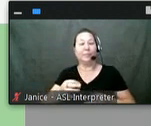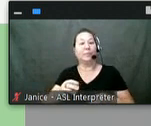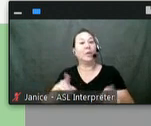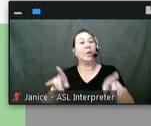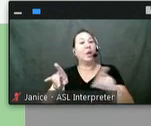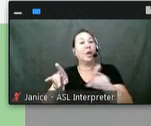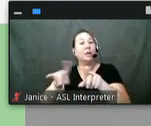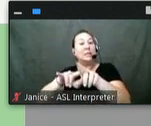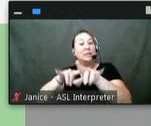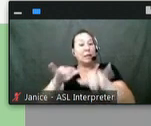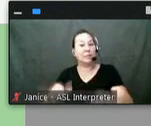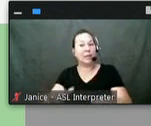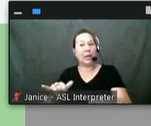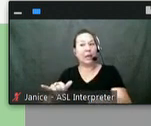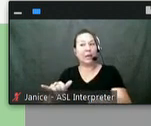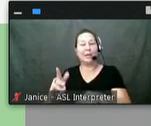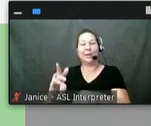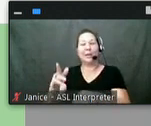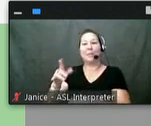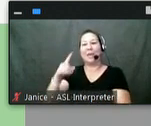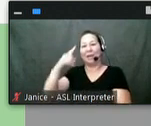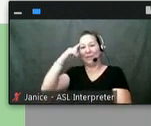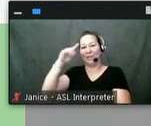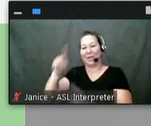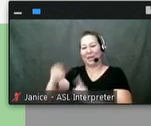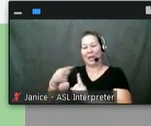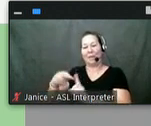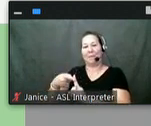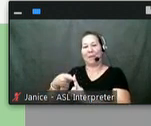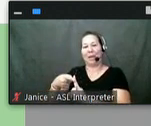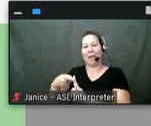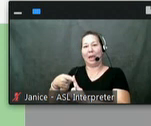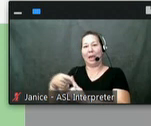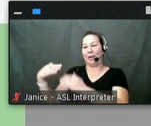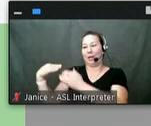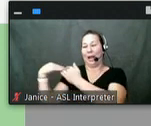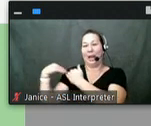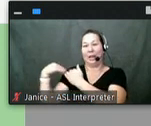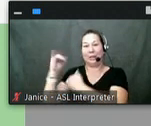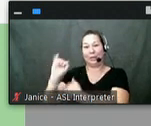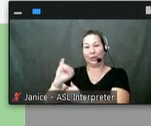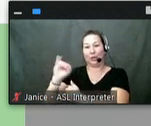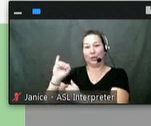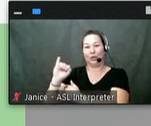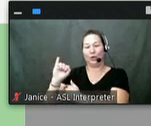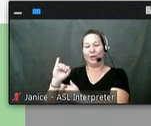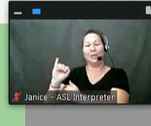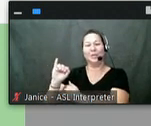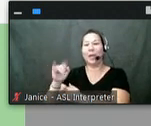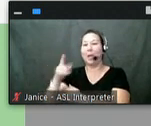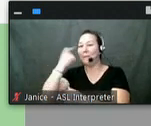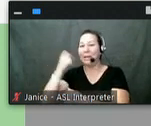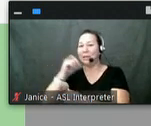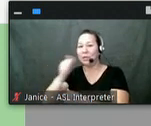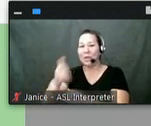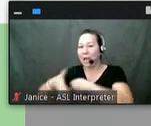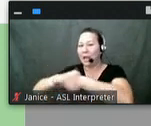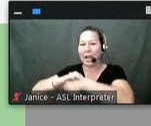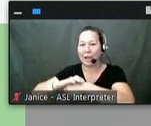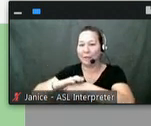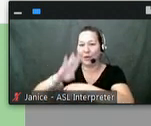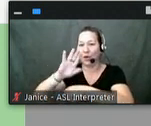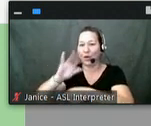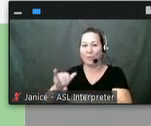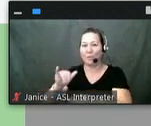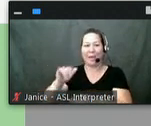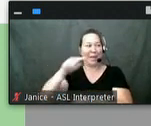are not covered, and private schools are not covered under their insurance carriers for pandemics. So they operate